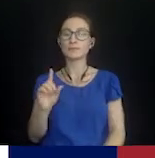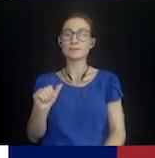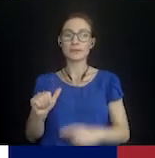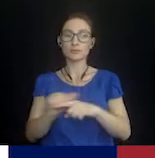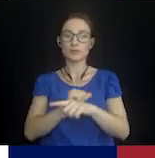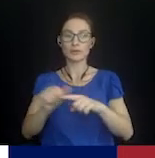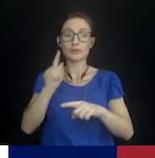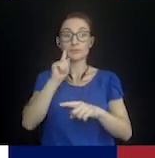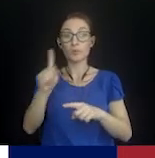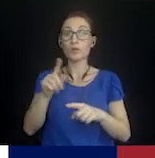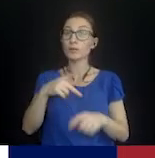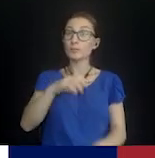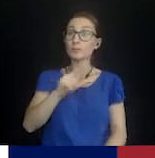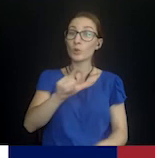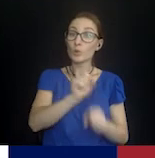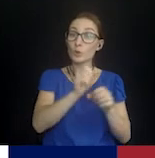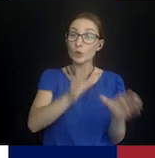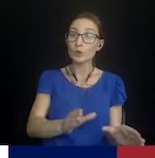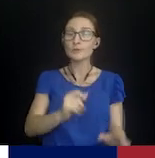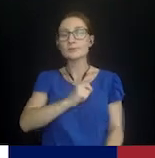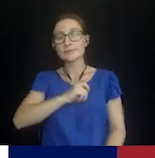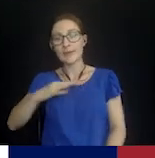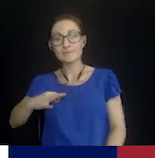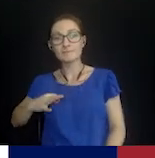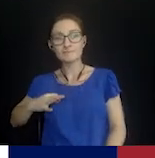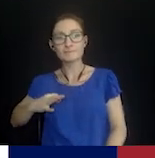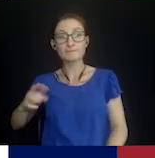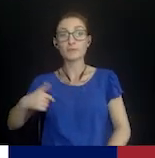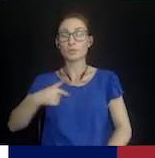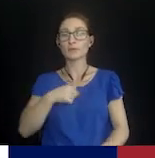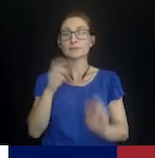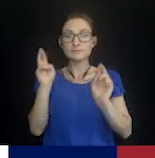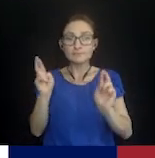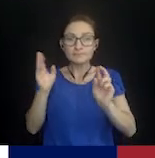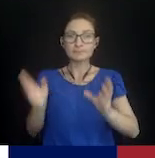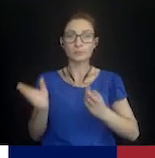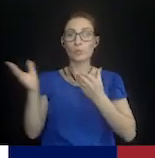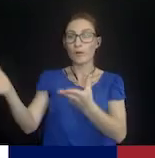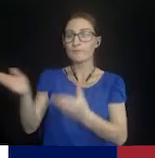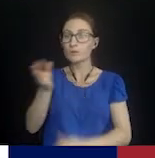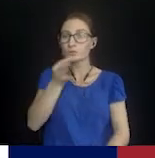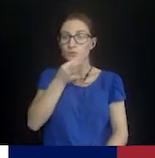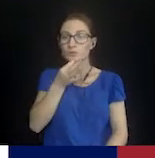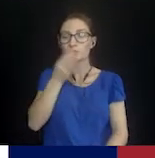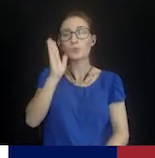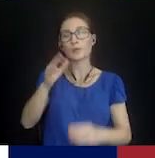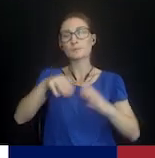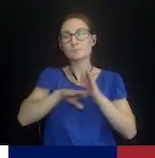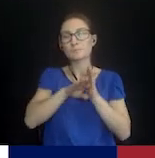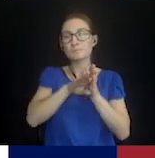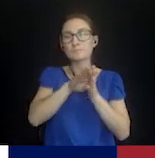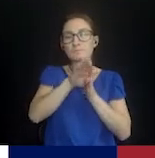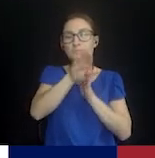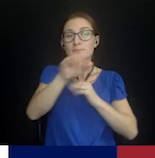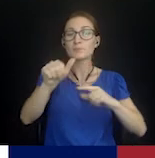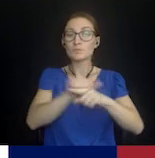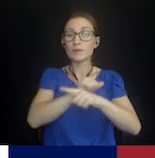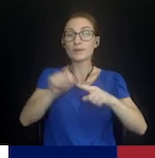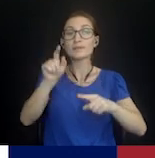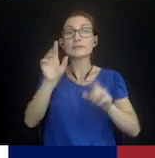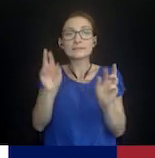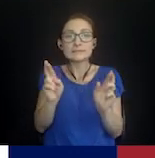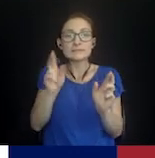disability training for their poll workers and their staff. And that's something that we hope to be offering, and we're working on that training, and we hope to implement that